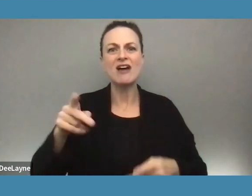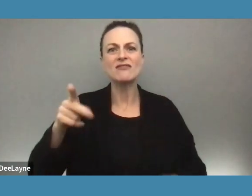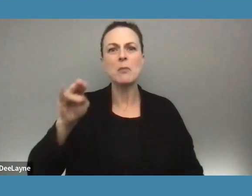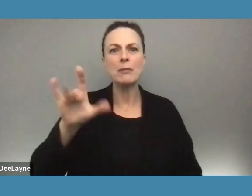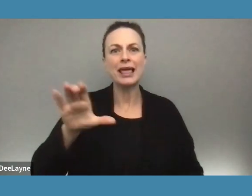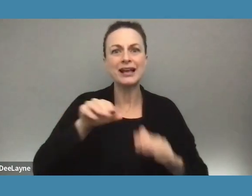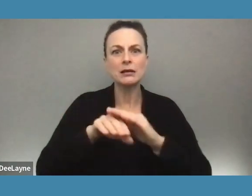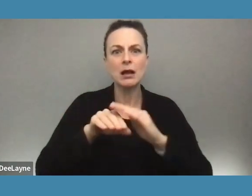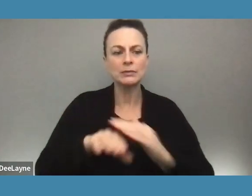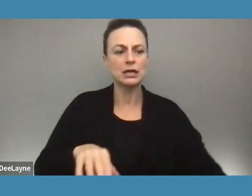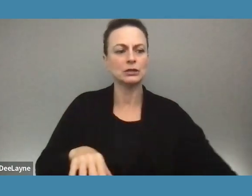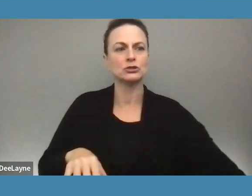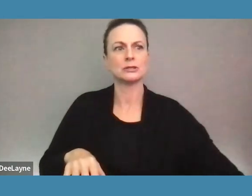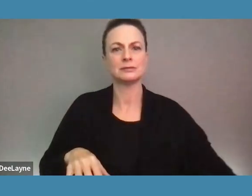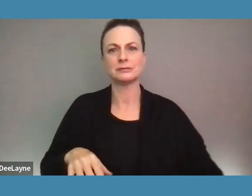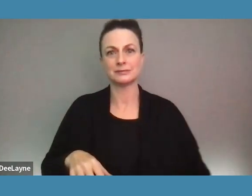accommodation.